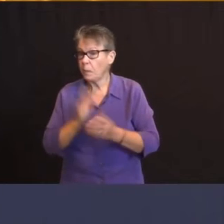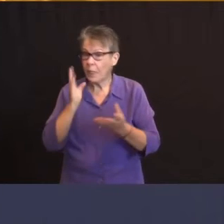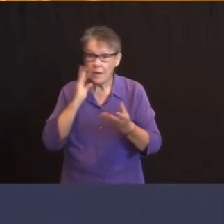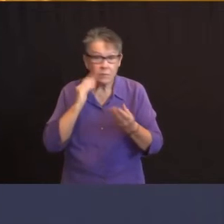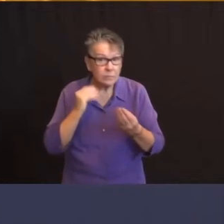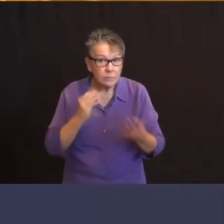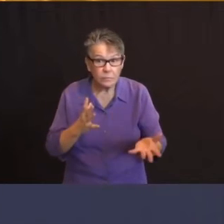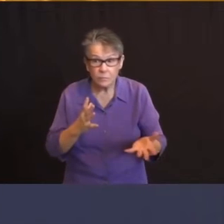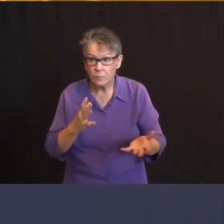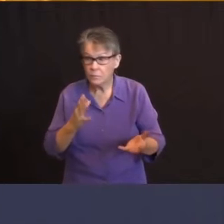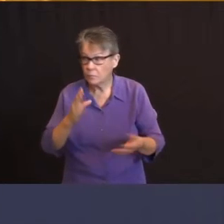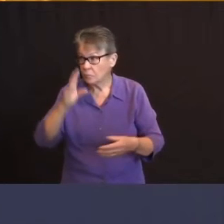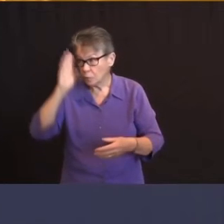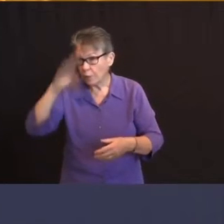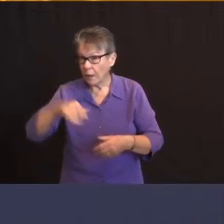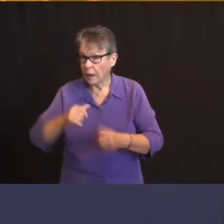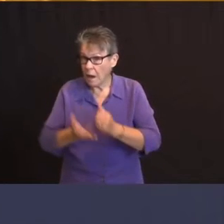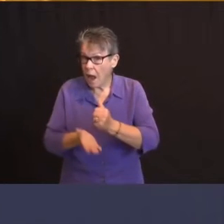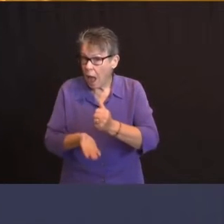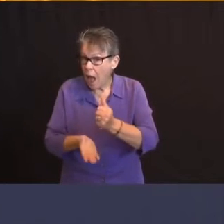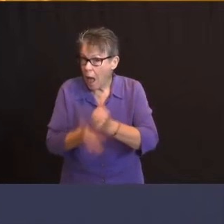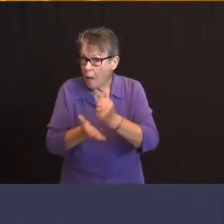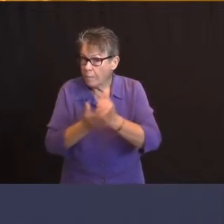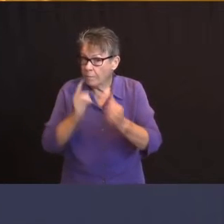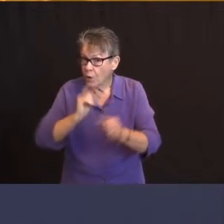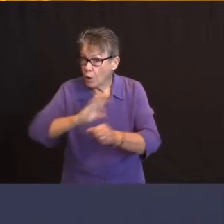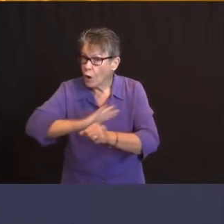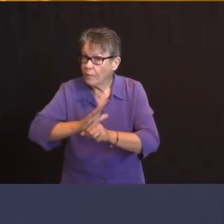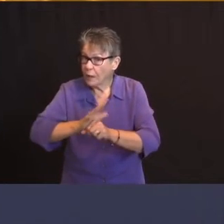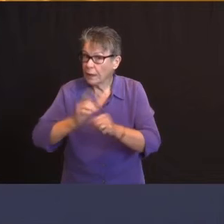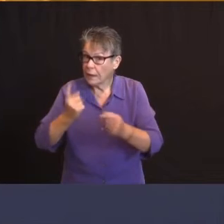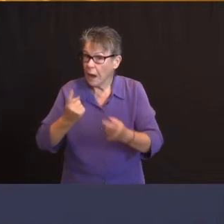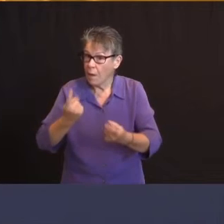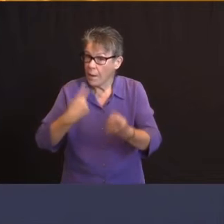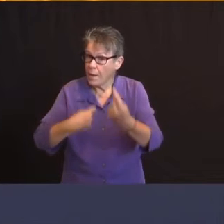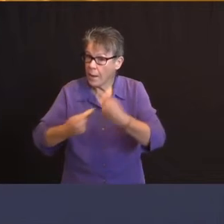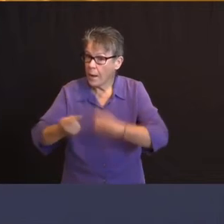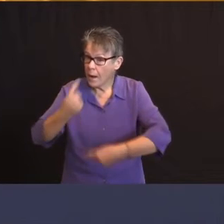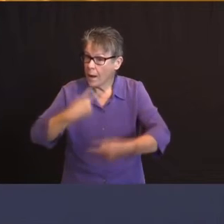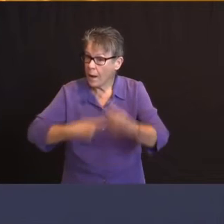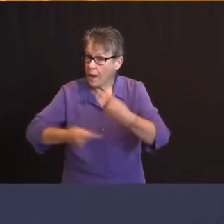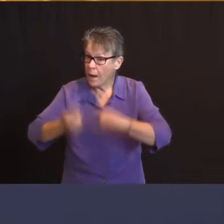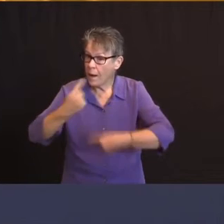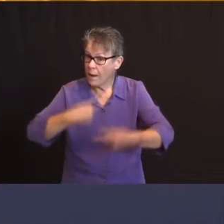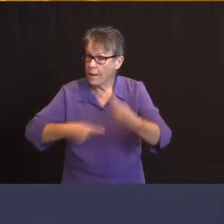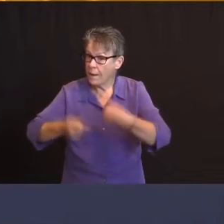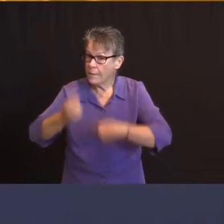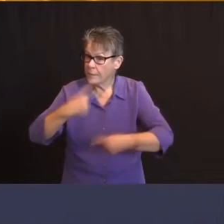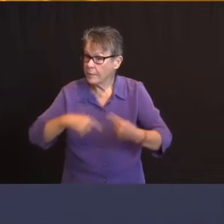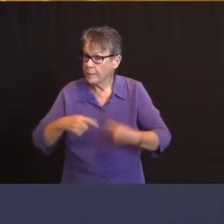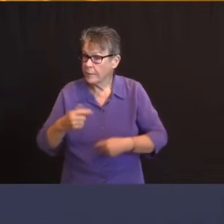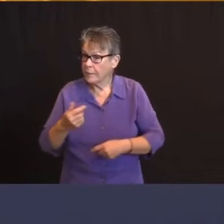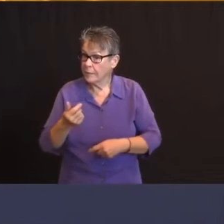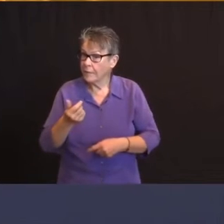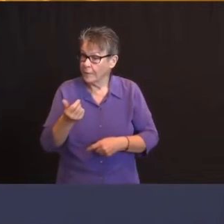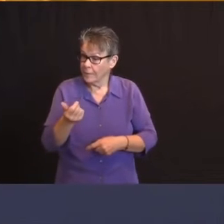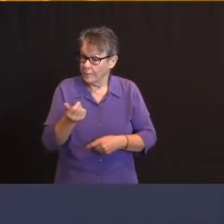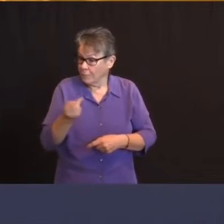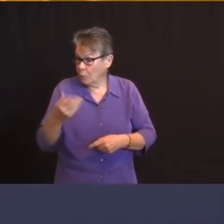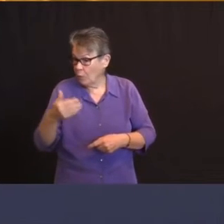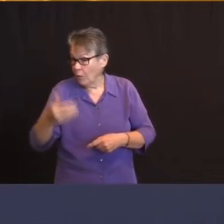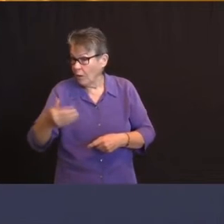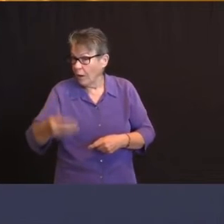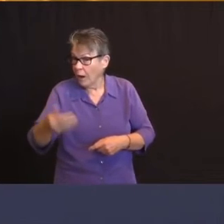We're now talking about a matter of days before we get a first shipment. So what does that tell me? Don't let your hair down. Don't